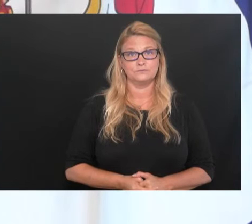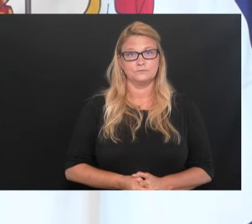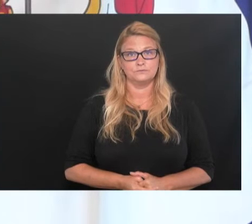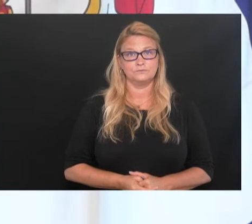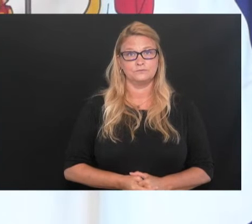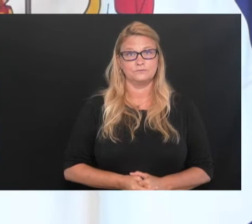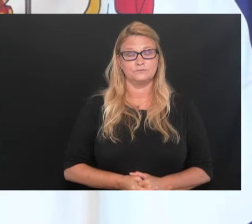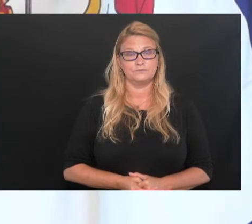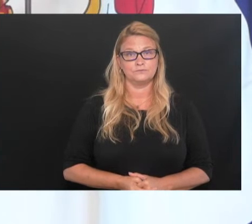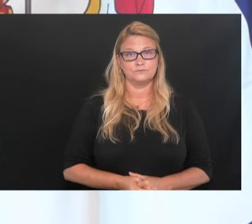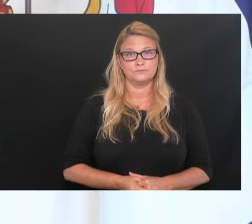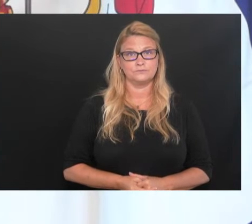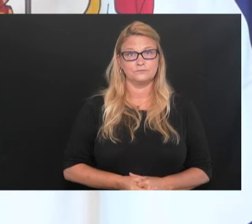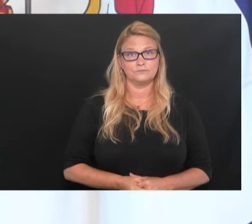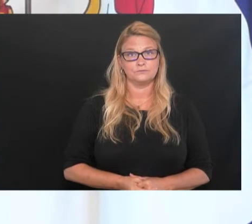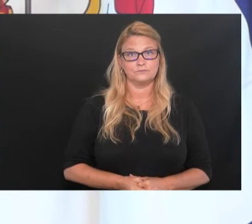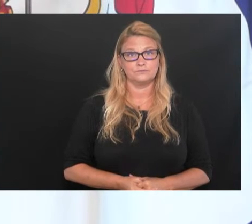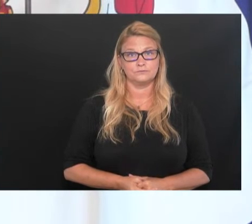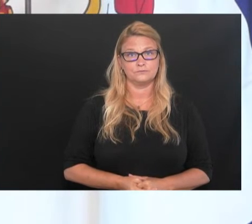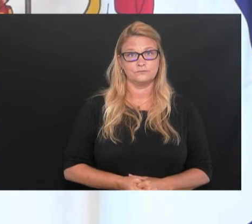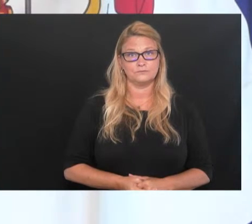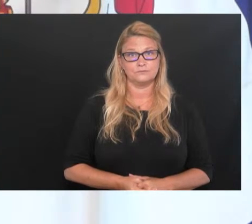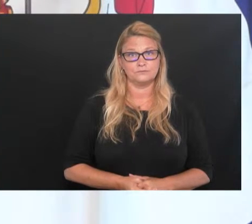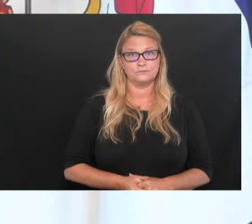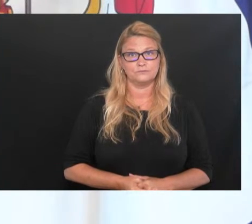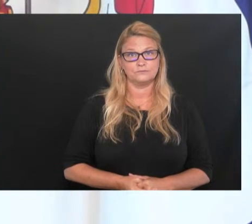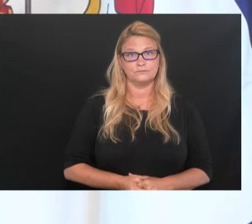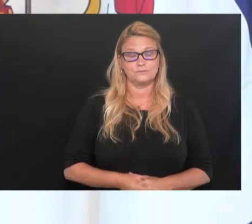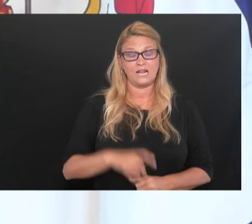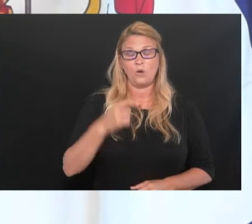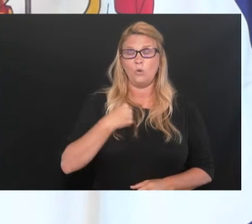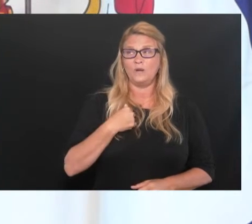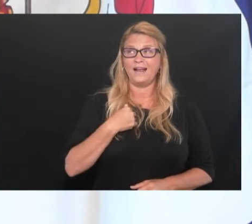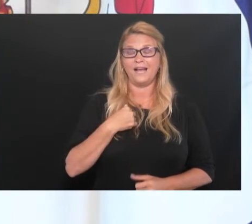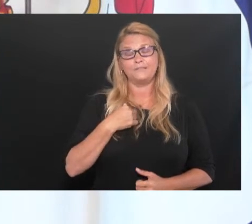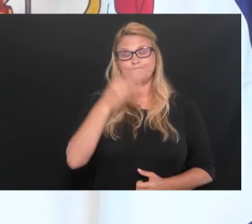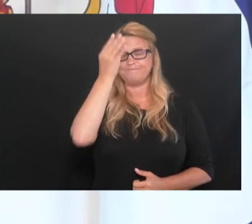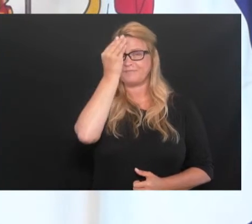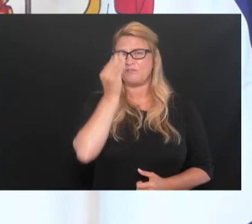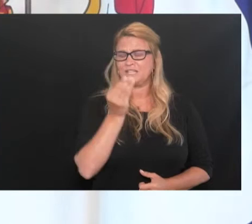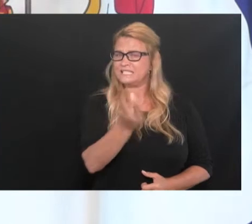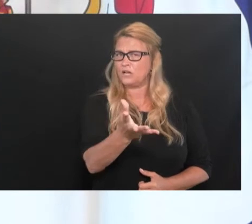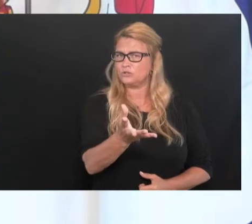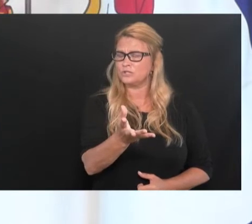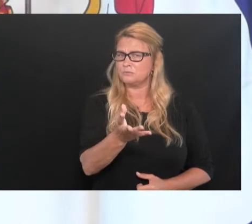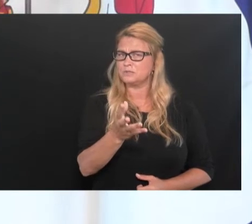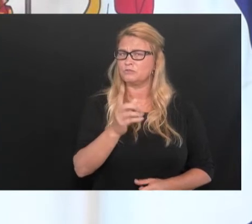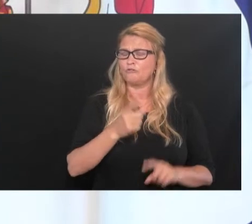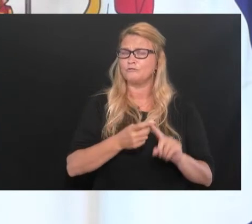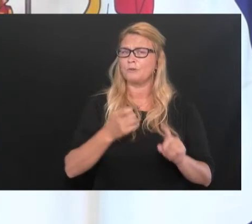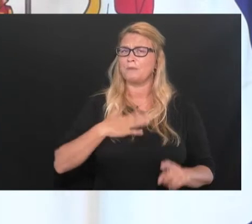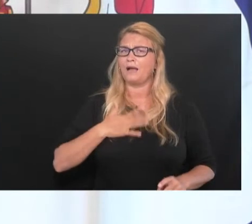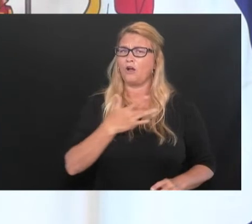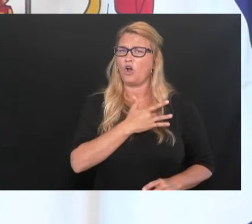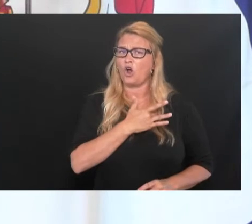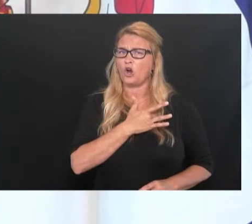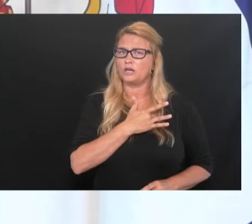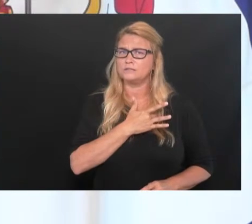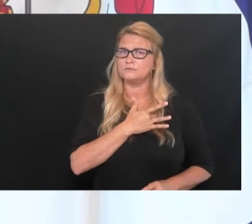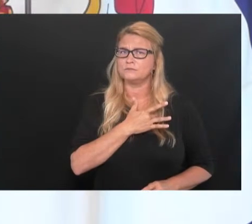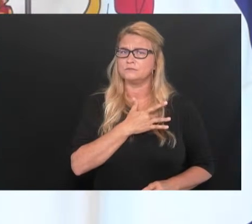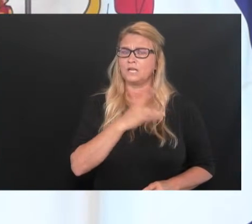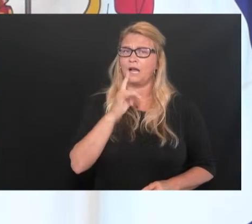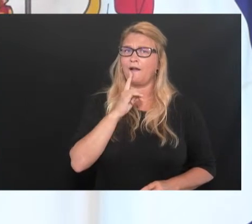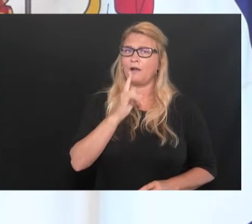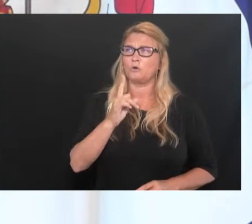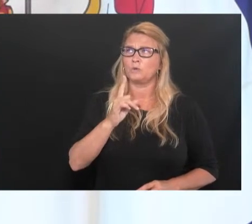really am. I mean this when I say it. I mean it from the bottom of my heart. I give the good Lord credit for all